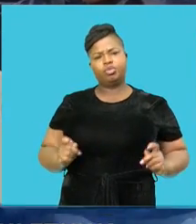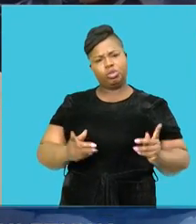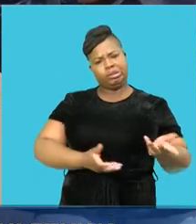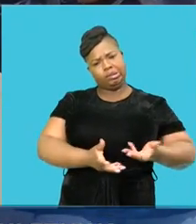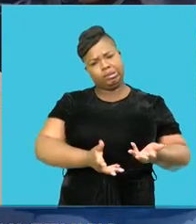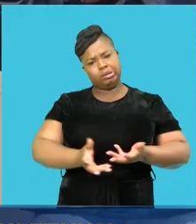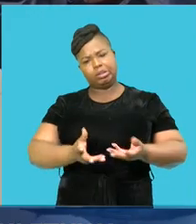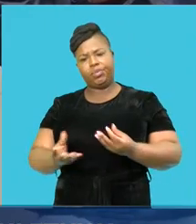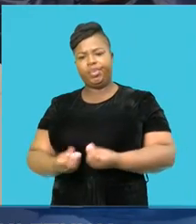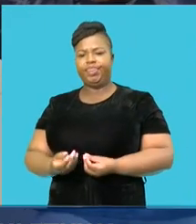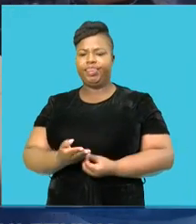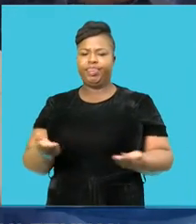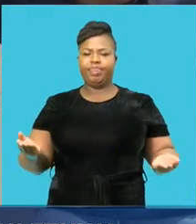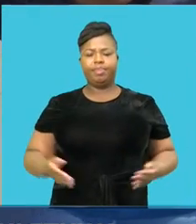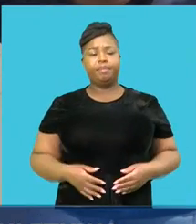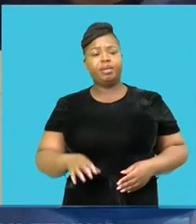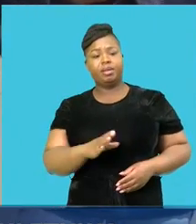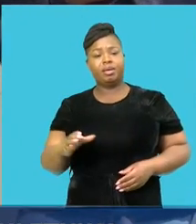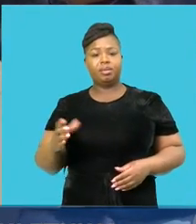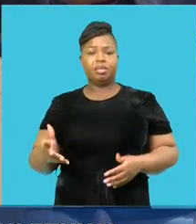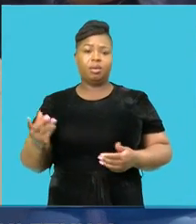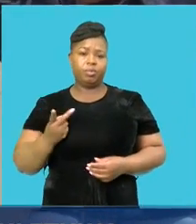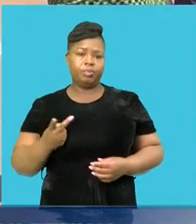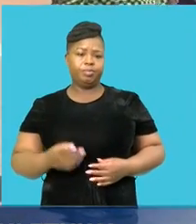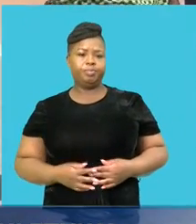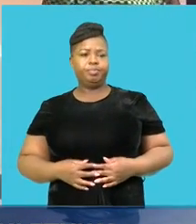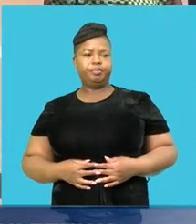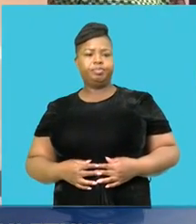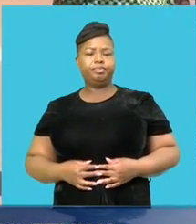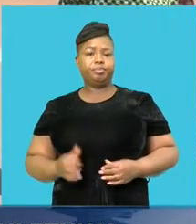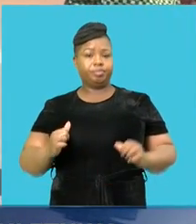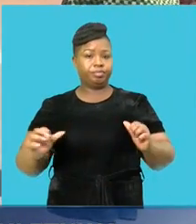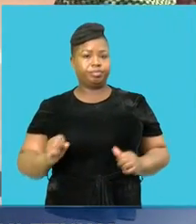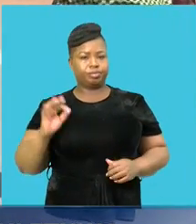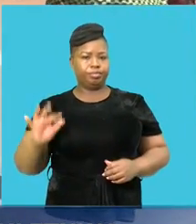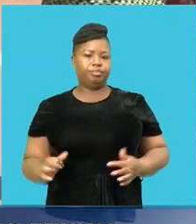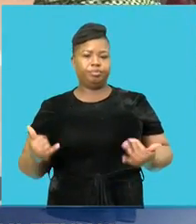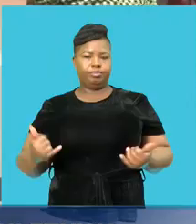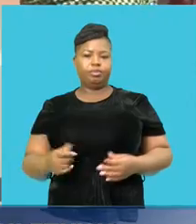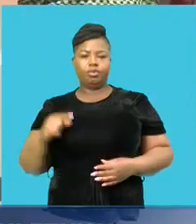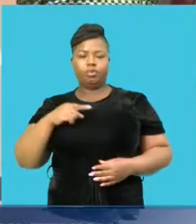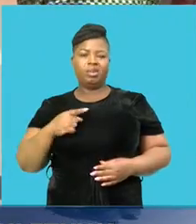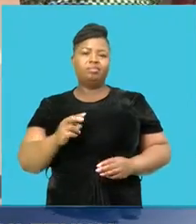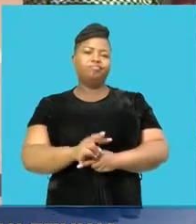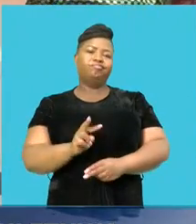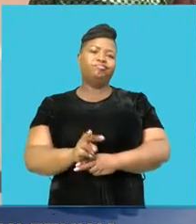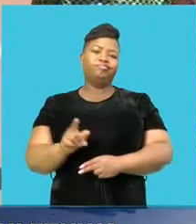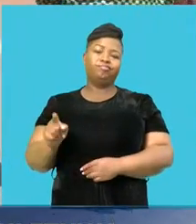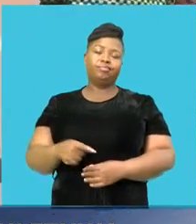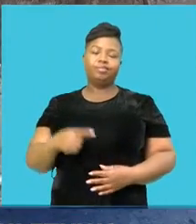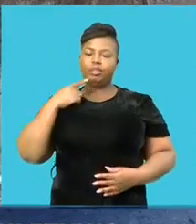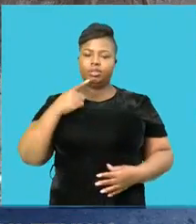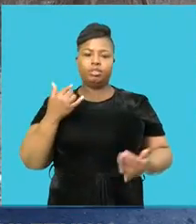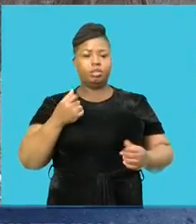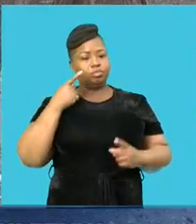nabo, sathola ukuthi amakhansela akhulumisane nabo. I-Action SA njengoba iye kuhlola la nginqi ithi